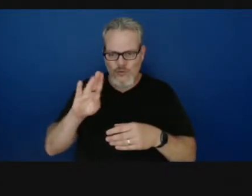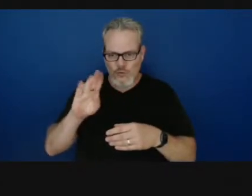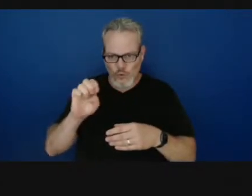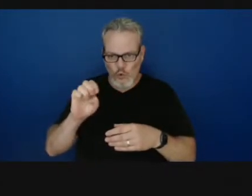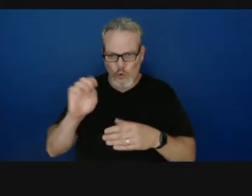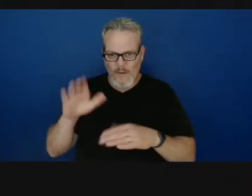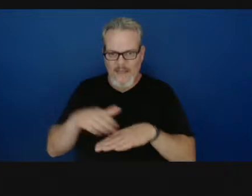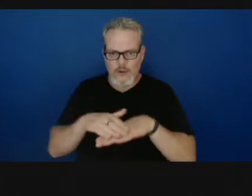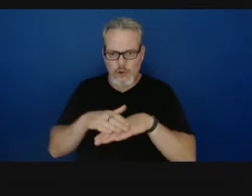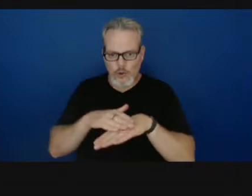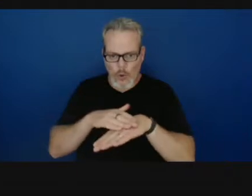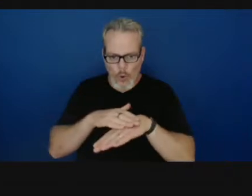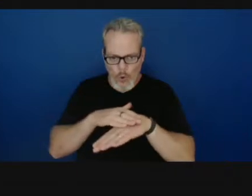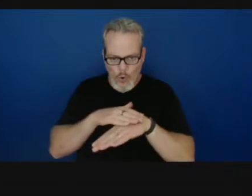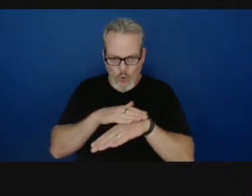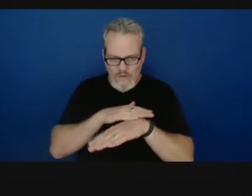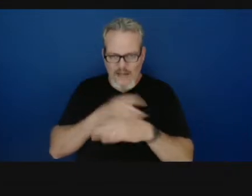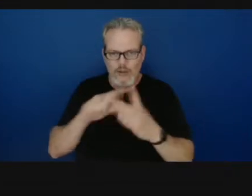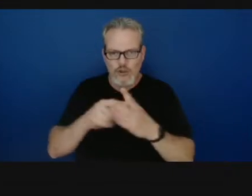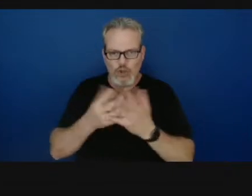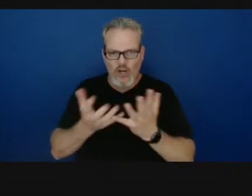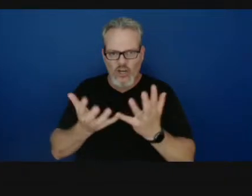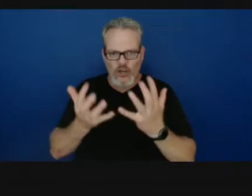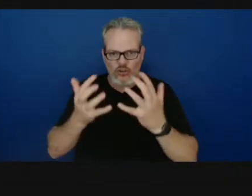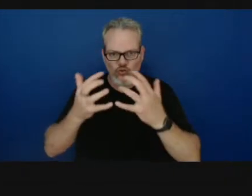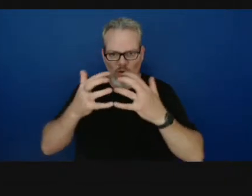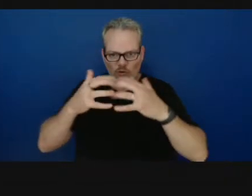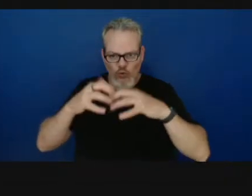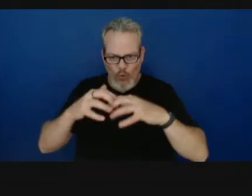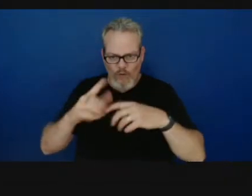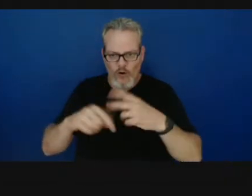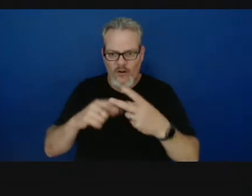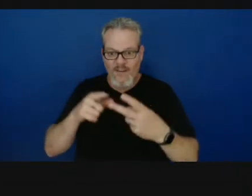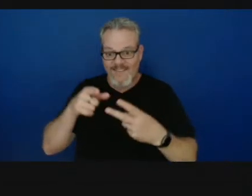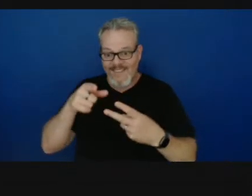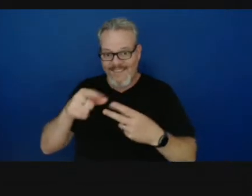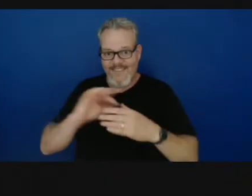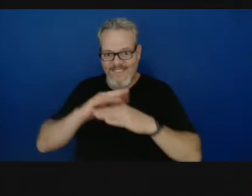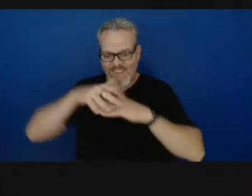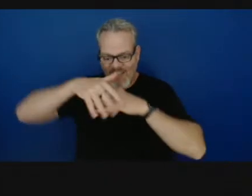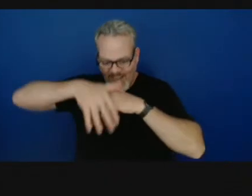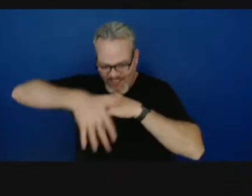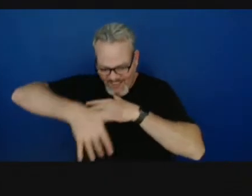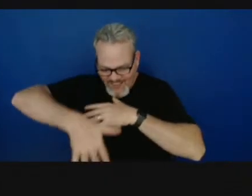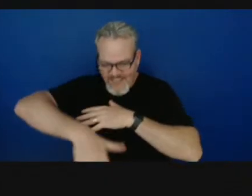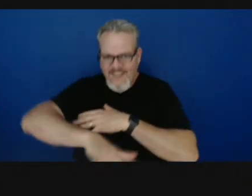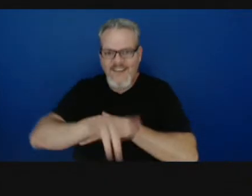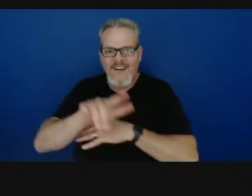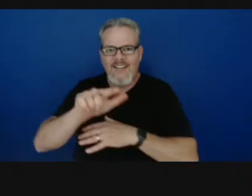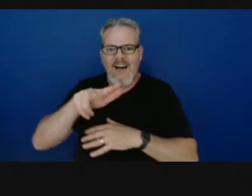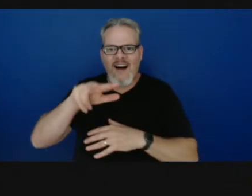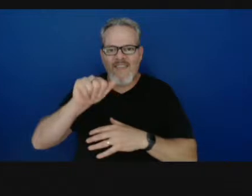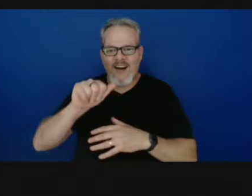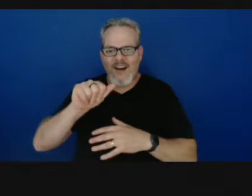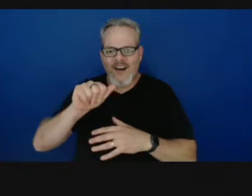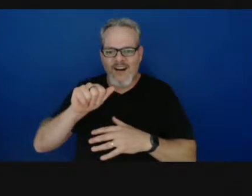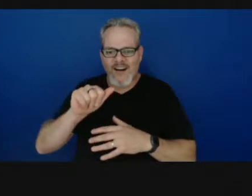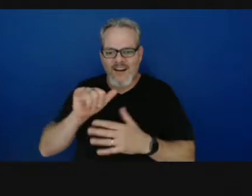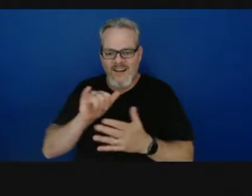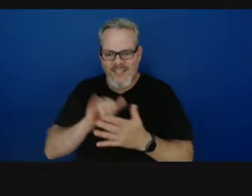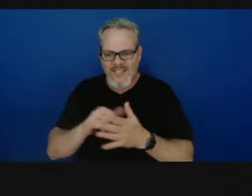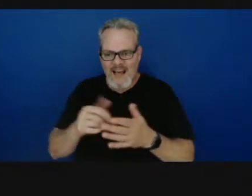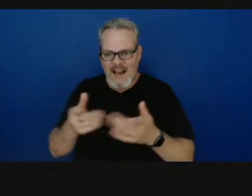where it's almost crusting over. The second is this lava fall. Based on the topographical features that were formed in the previous part of the